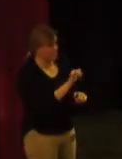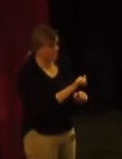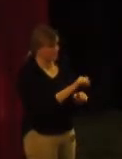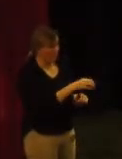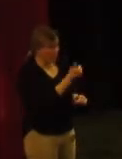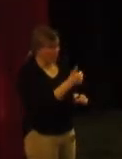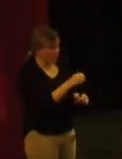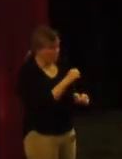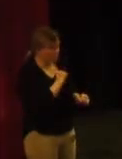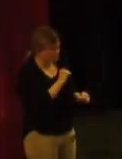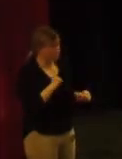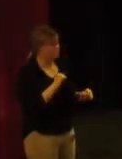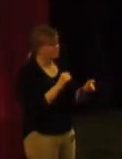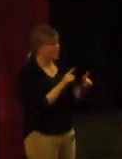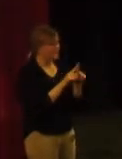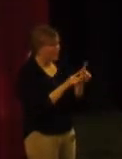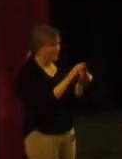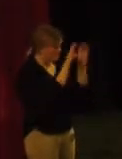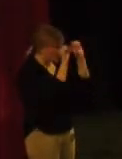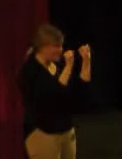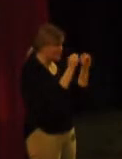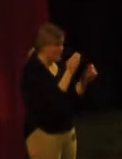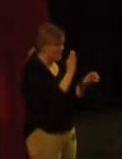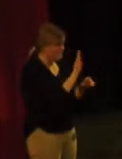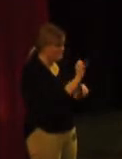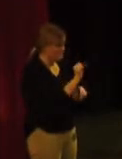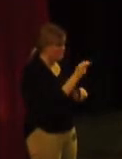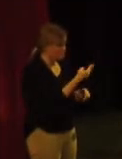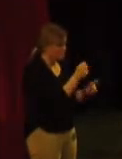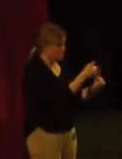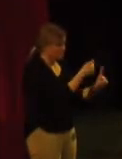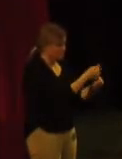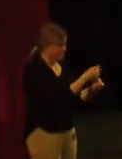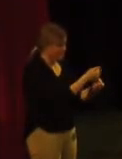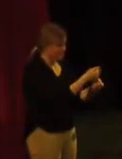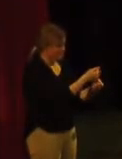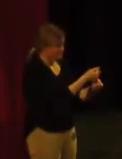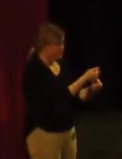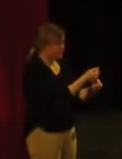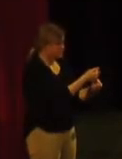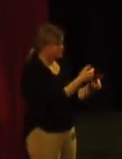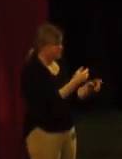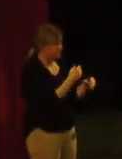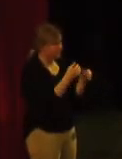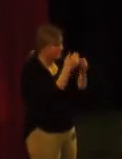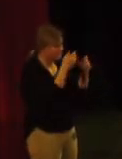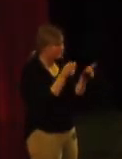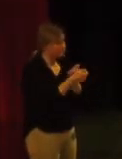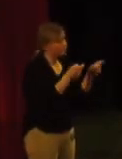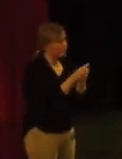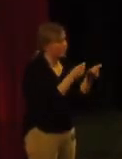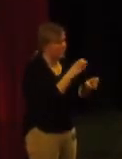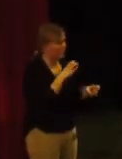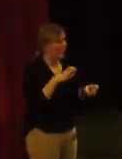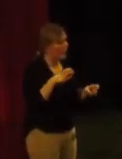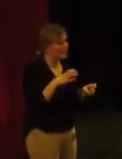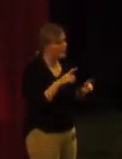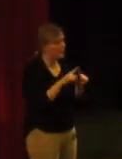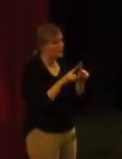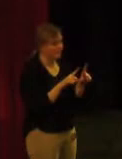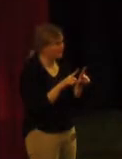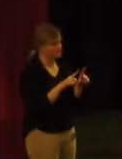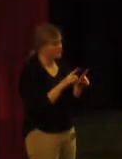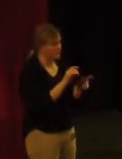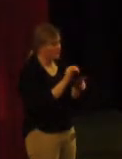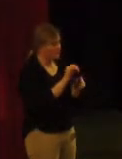But even with President Bush having his own party in charge of Congress for a few years during his administration, could never get a comprehensive